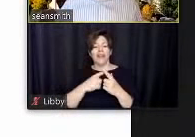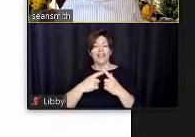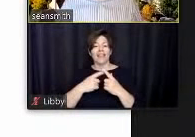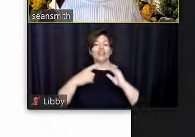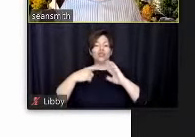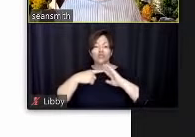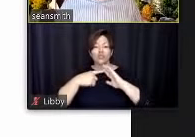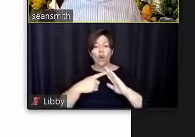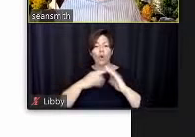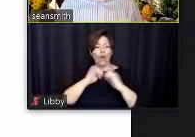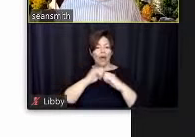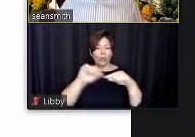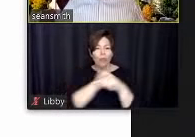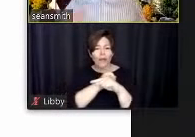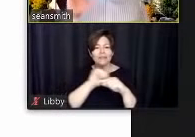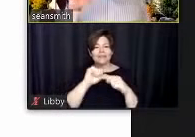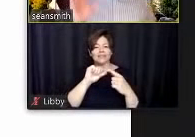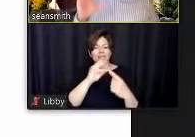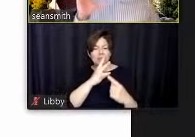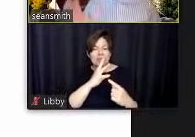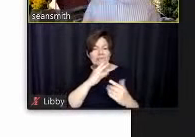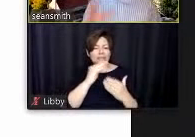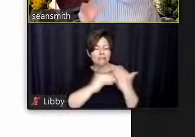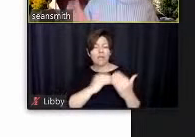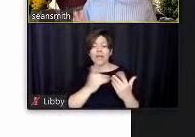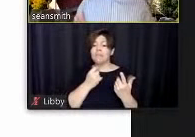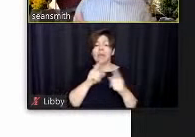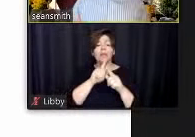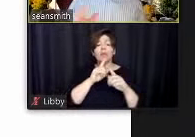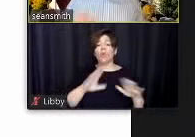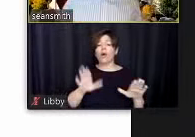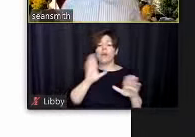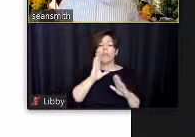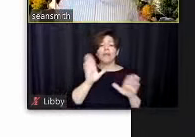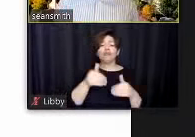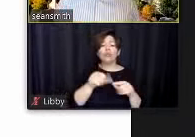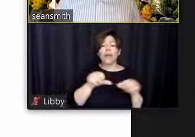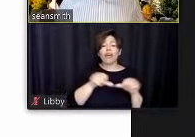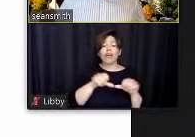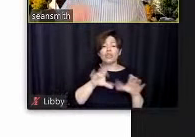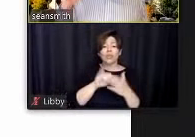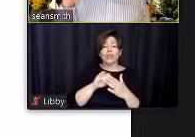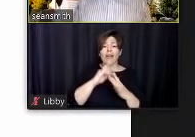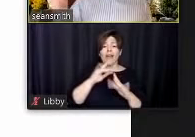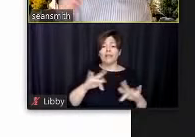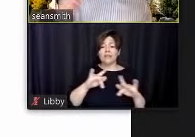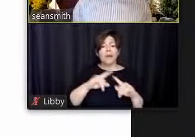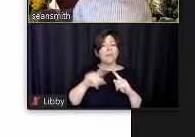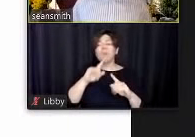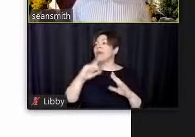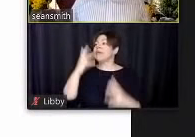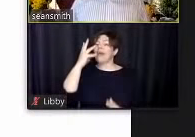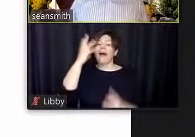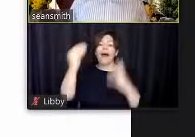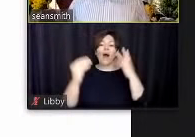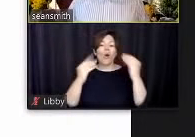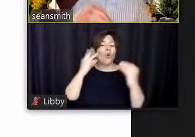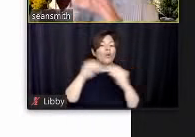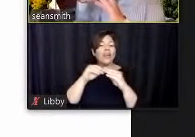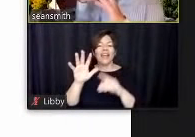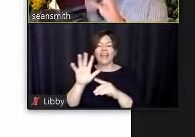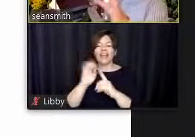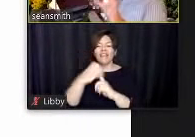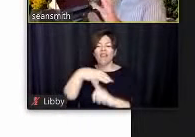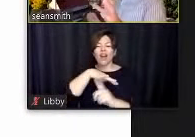themselves practice speaking. Now, it might be in a nice quiet bedroom, but it also could be out in the environment where